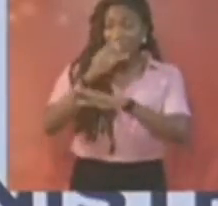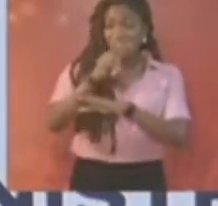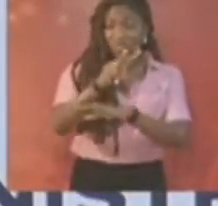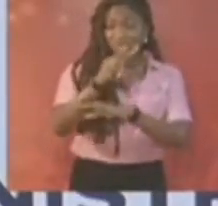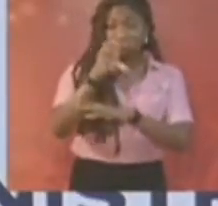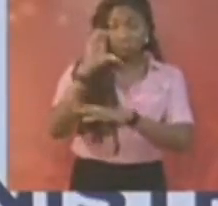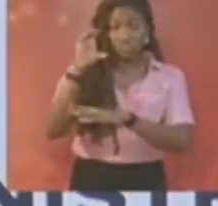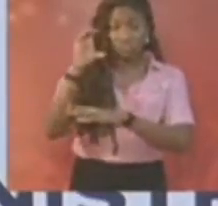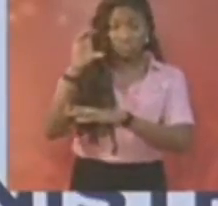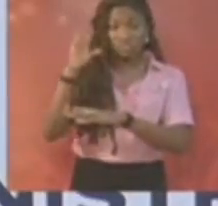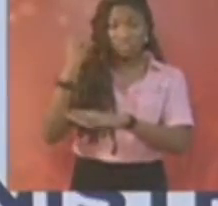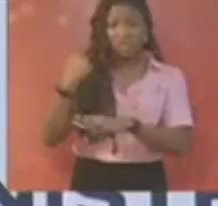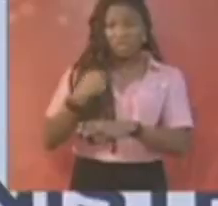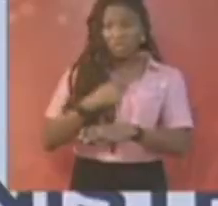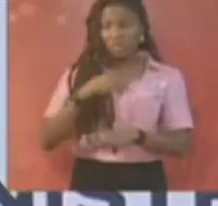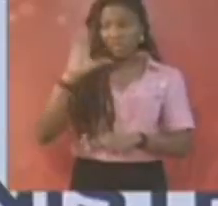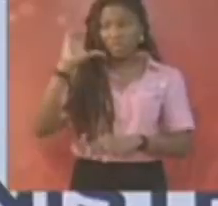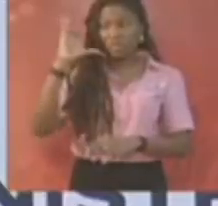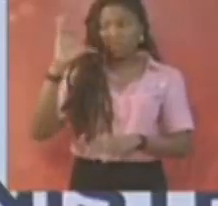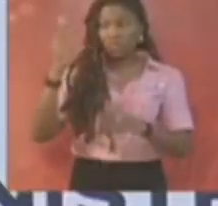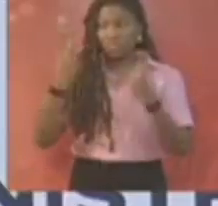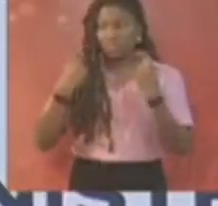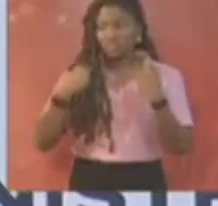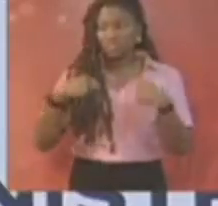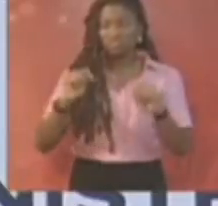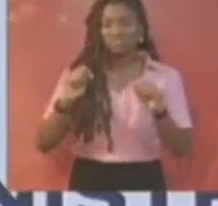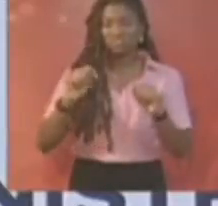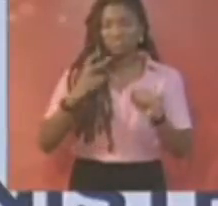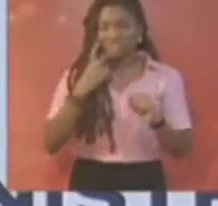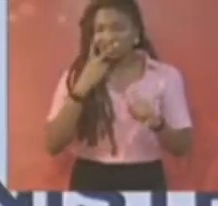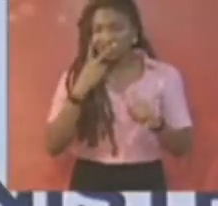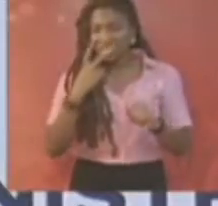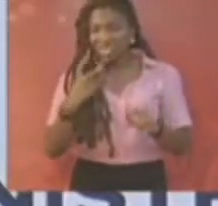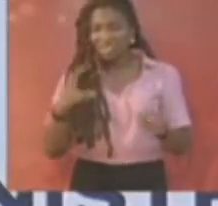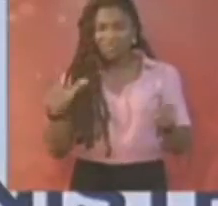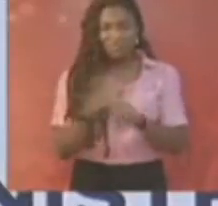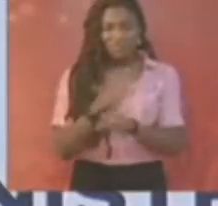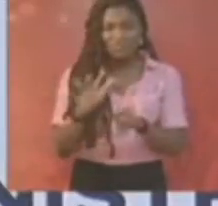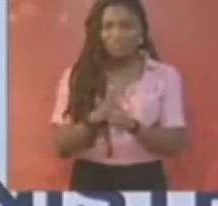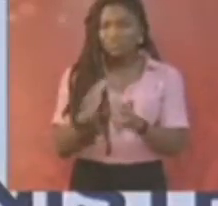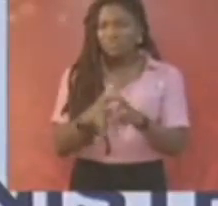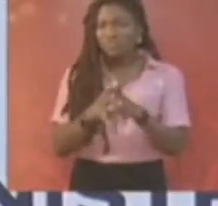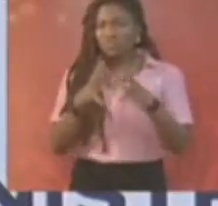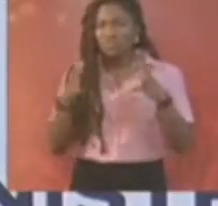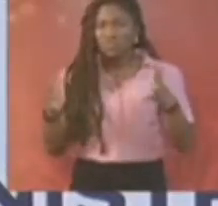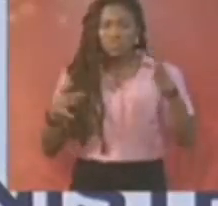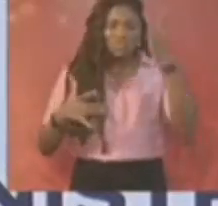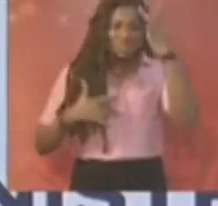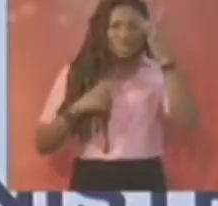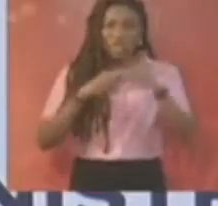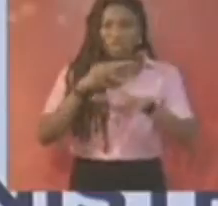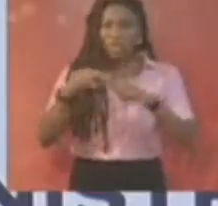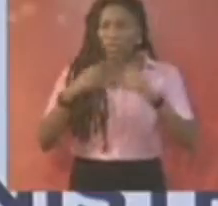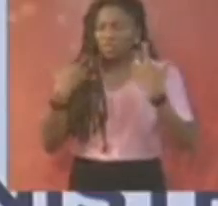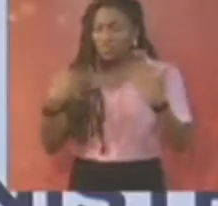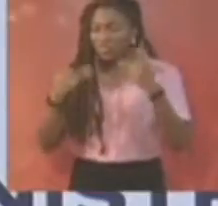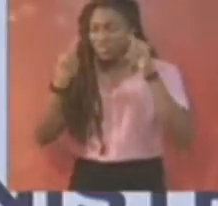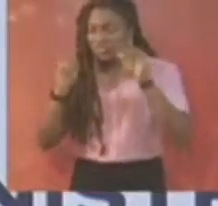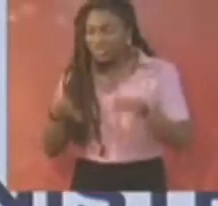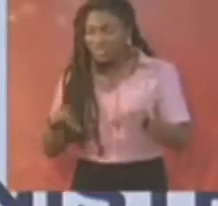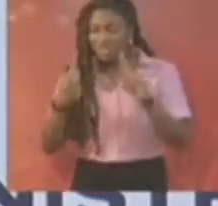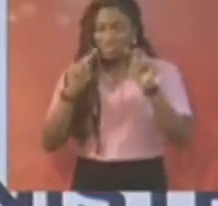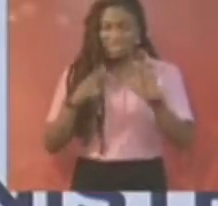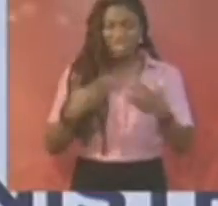the final numbering when we actually get all the follow-up testing completed, and that information is